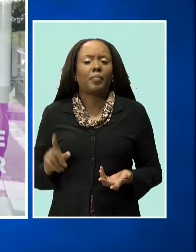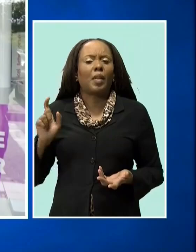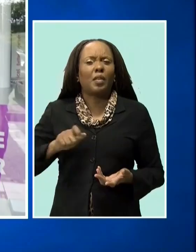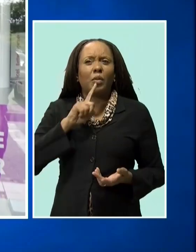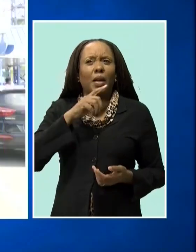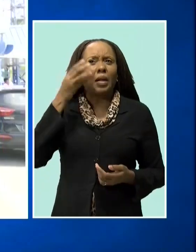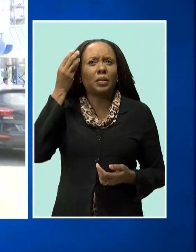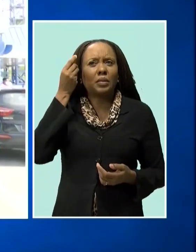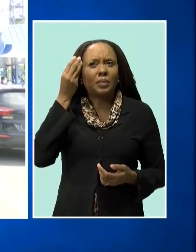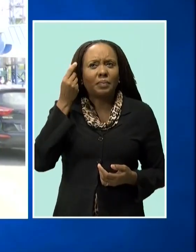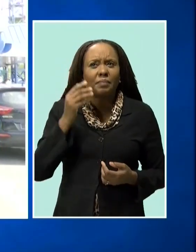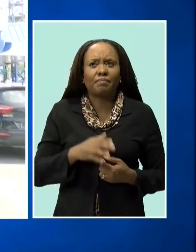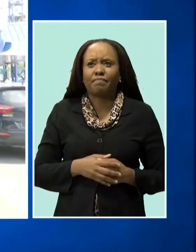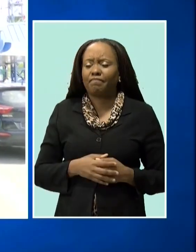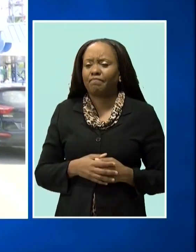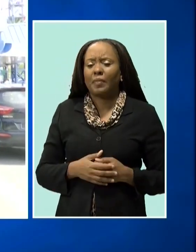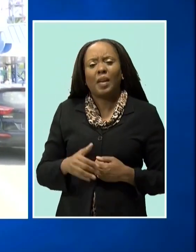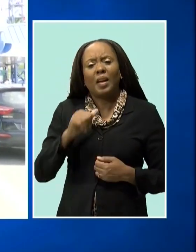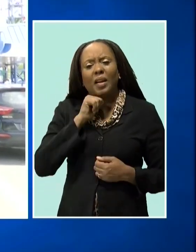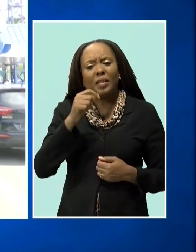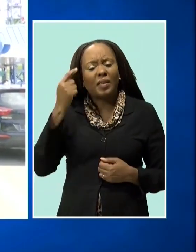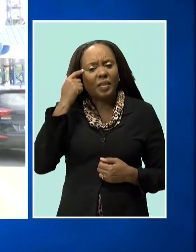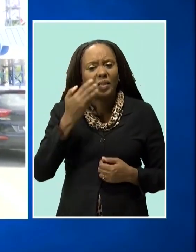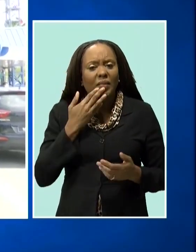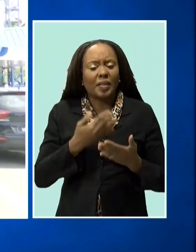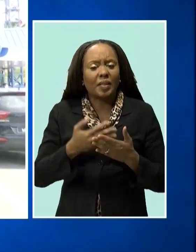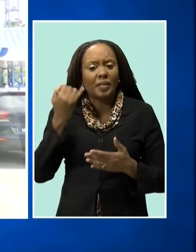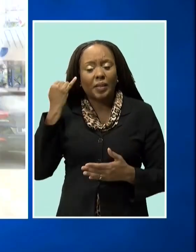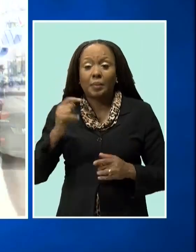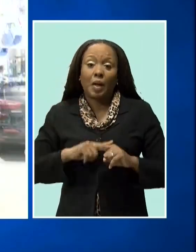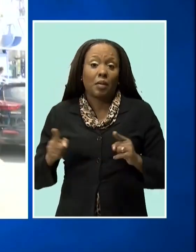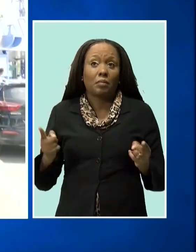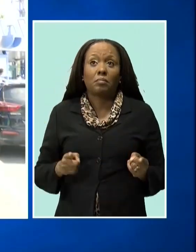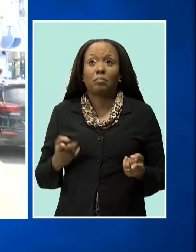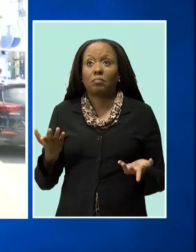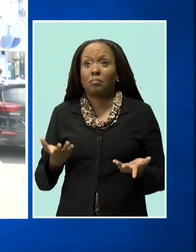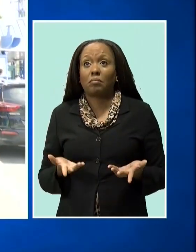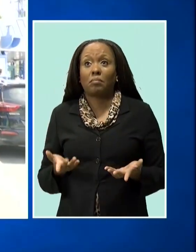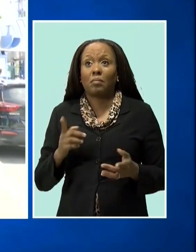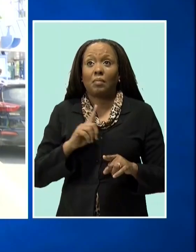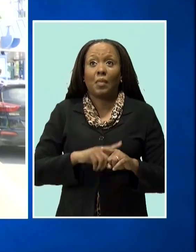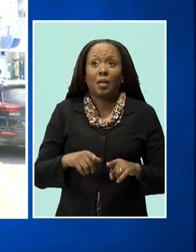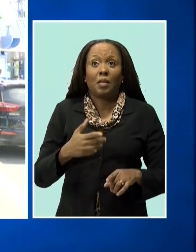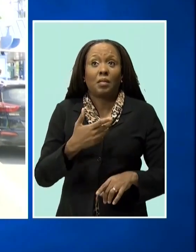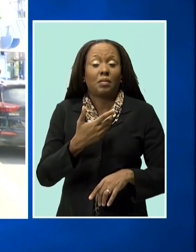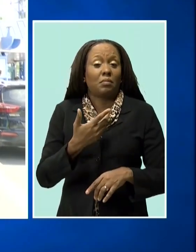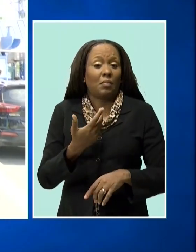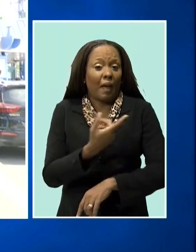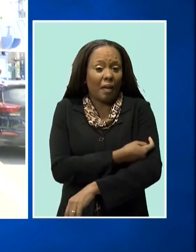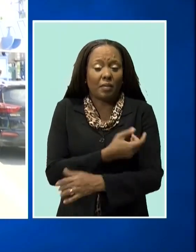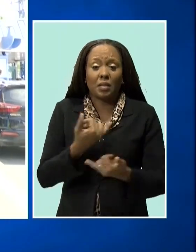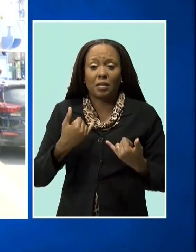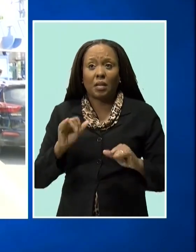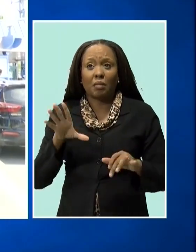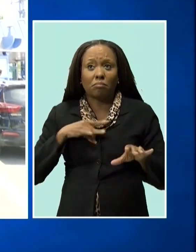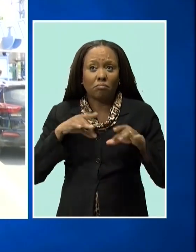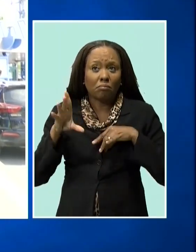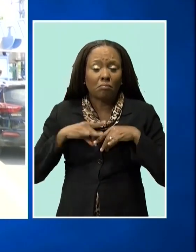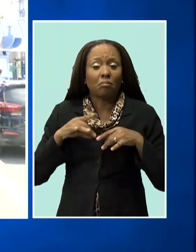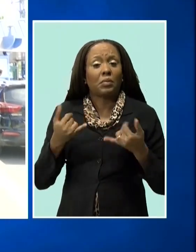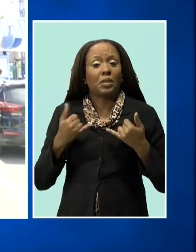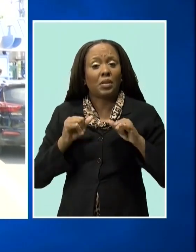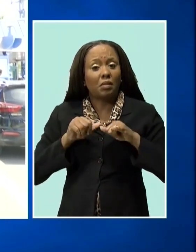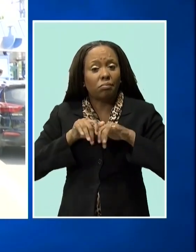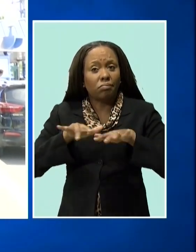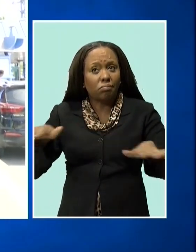about it. I don't really think it's a good idea, but to each his own, because the vaccine won't stop you from contracting the virus or spreading it, so it